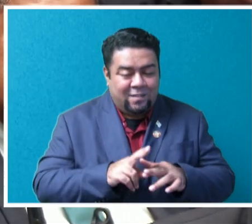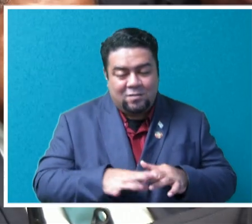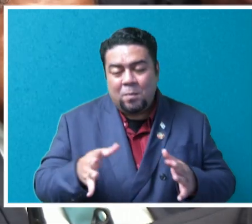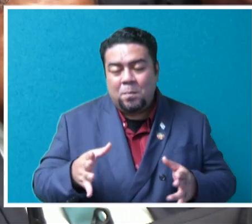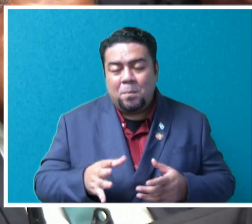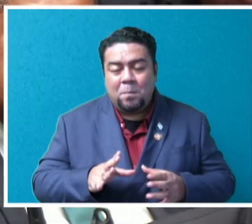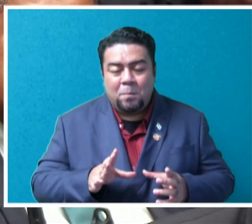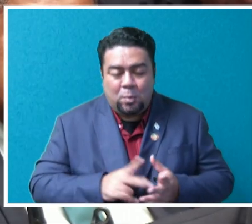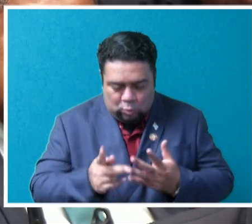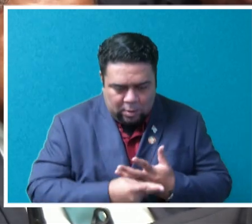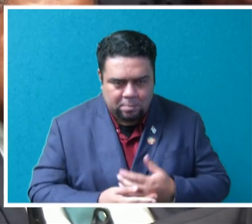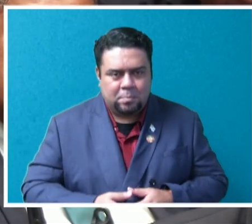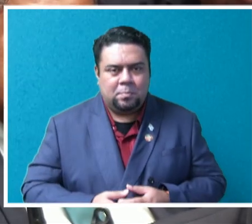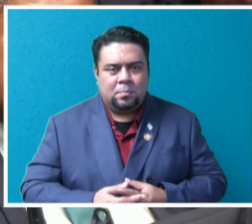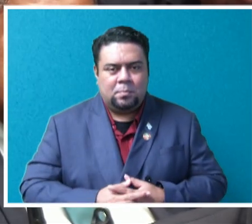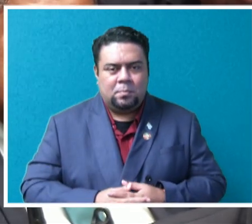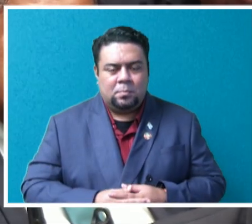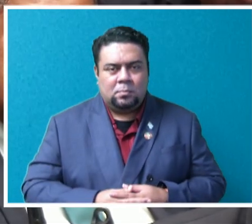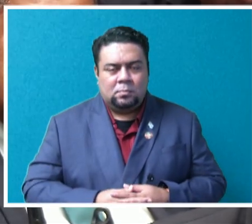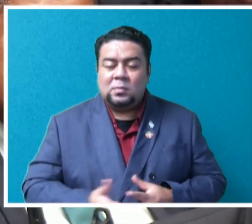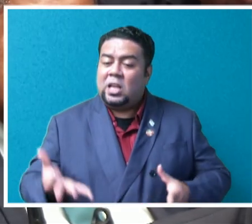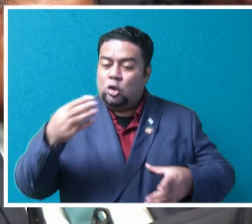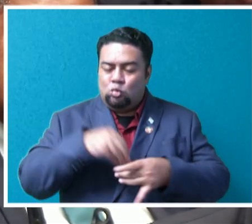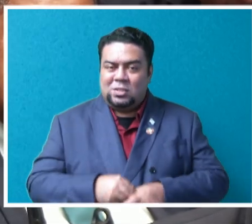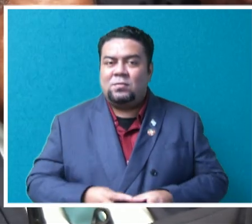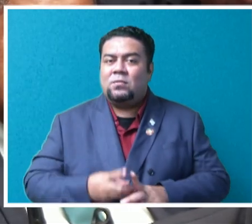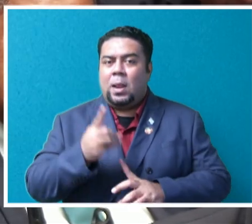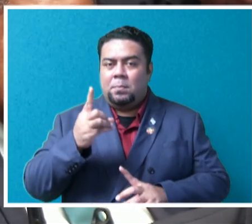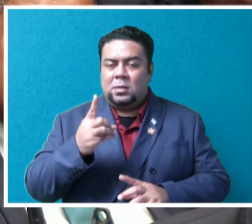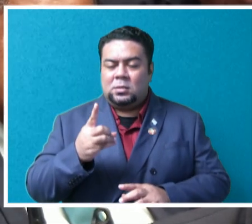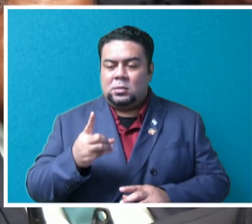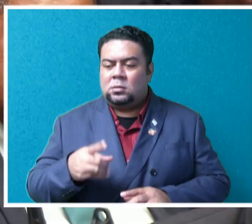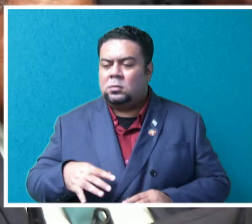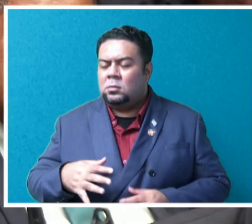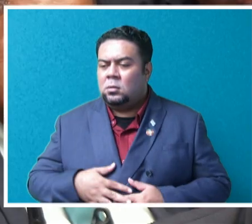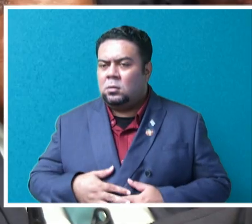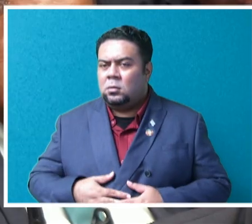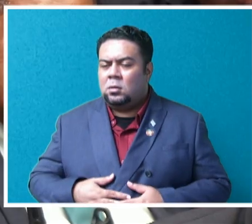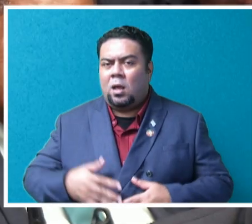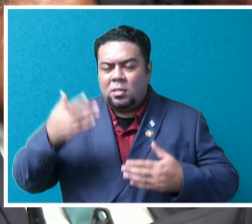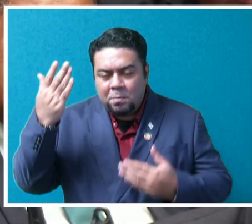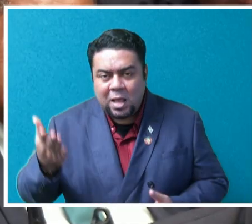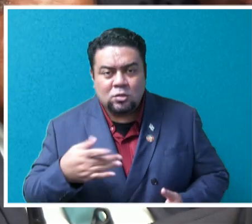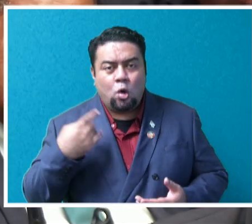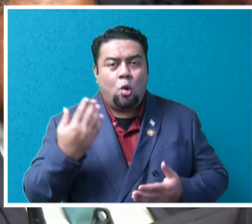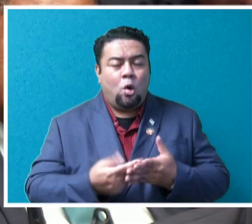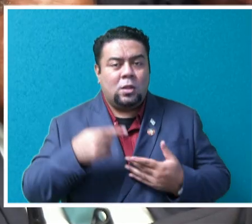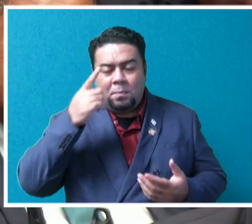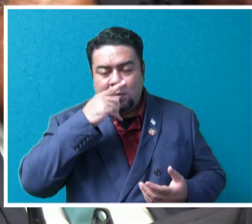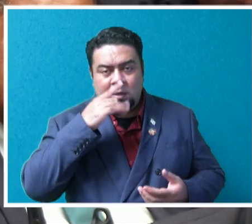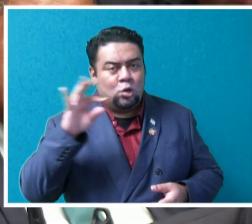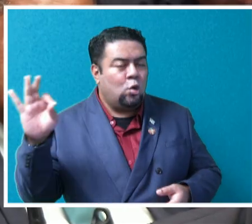Mr. Speaker, sir, inclusive development ultimately depends on the people, not